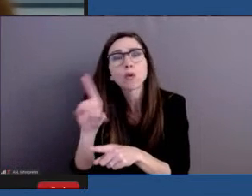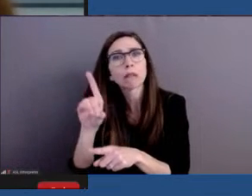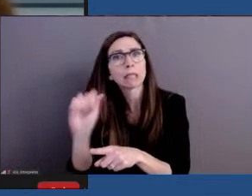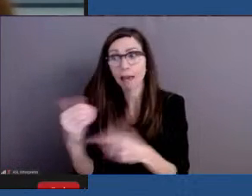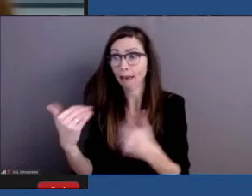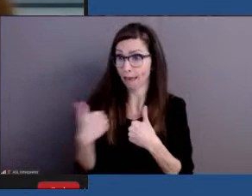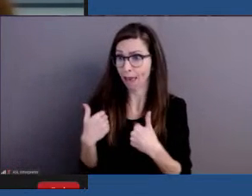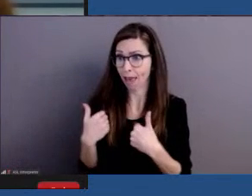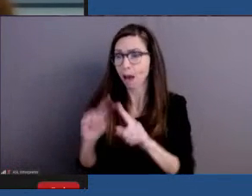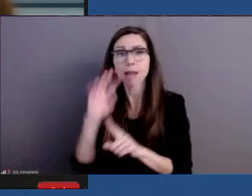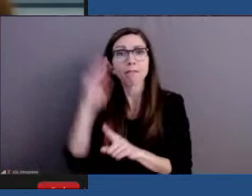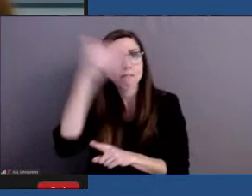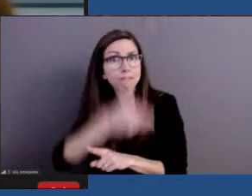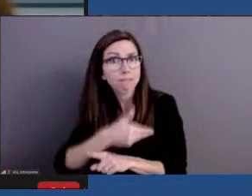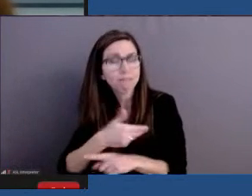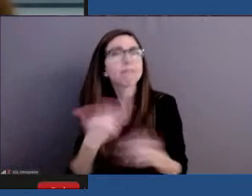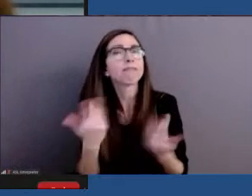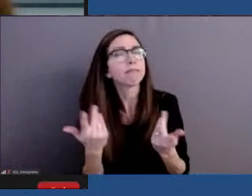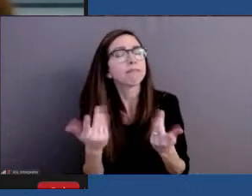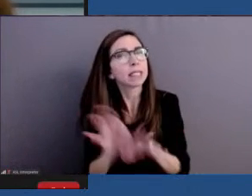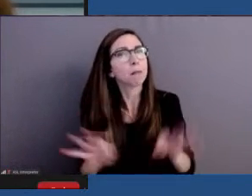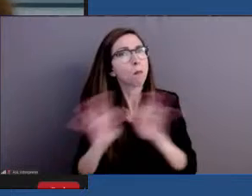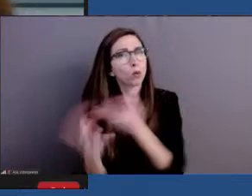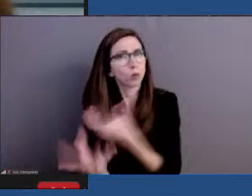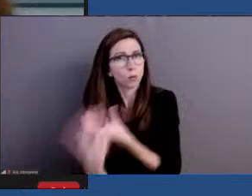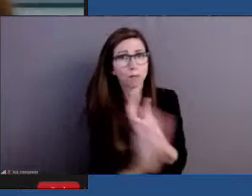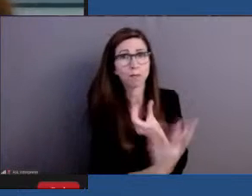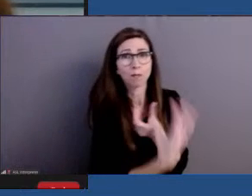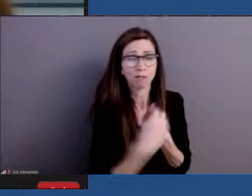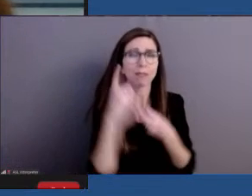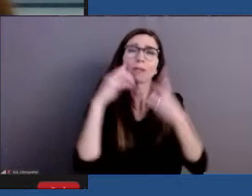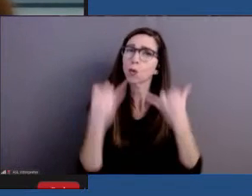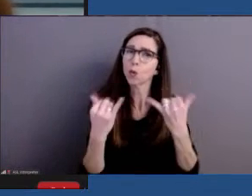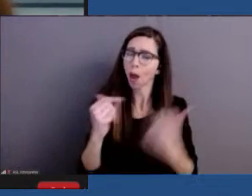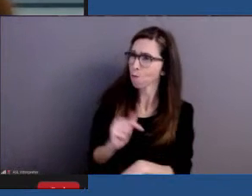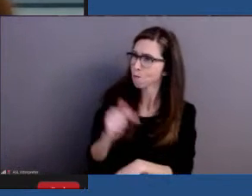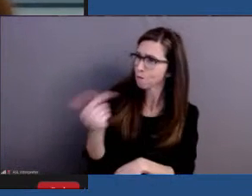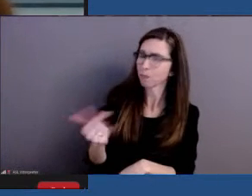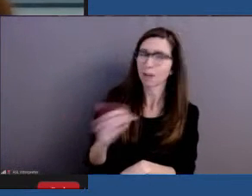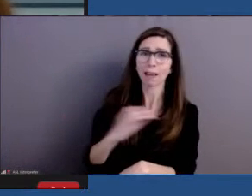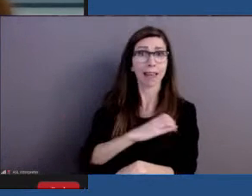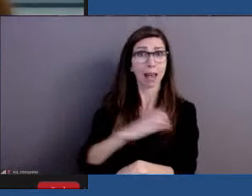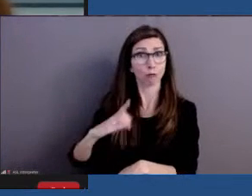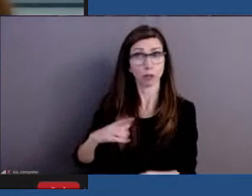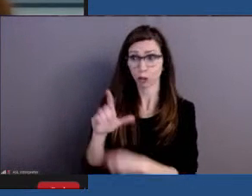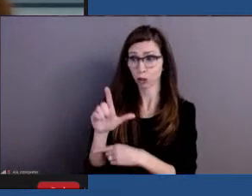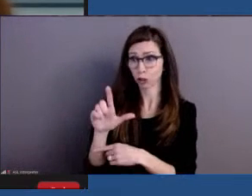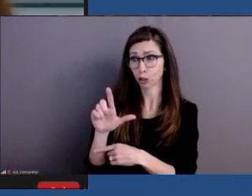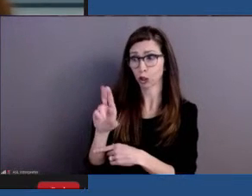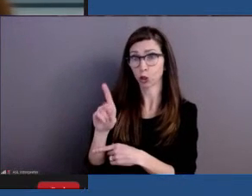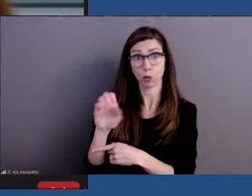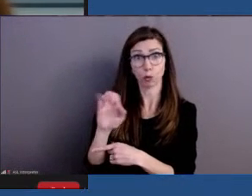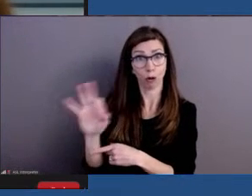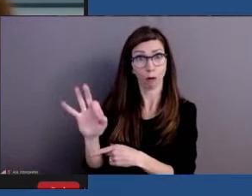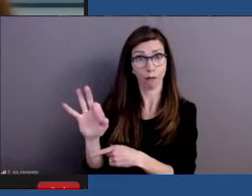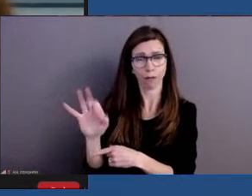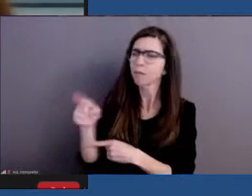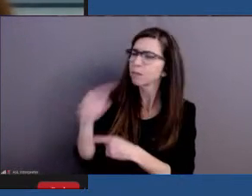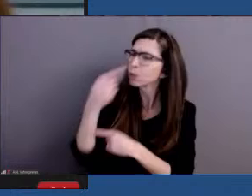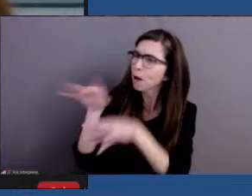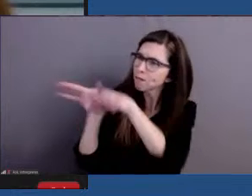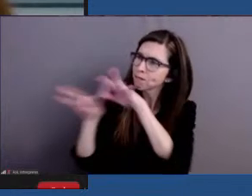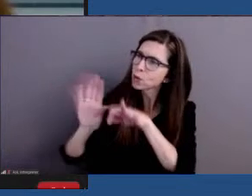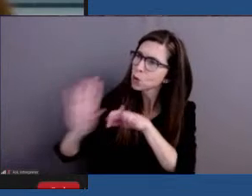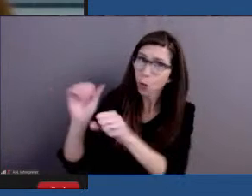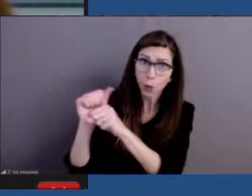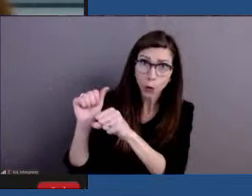now like to invite Councillor Luloff to say a few words about the work that he does with the Accessibility Advisory